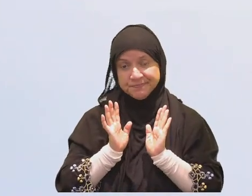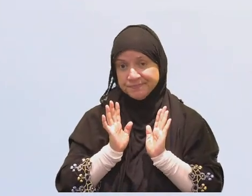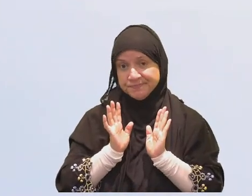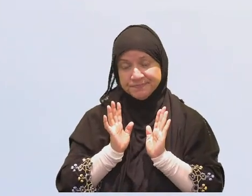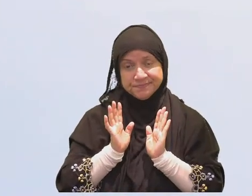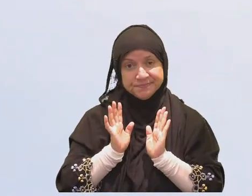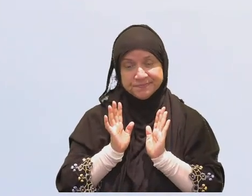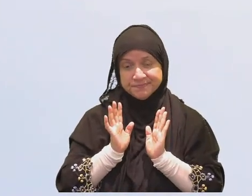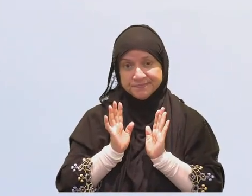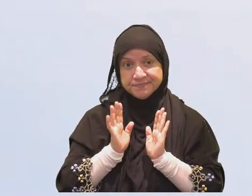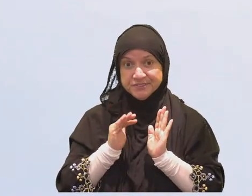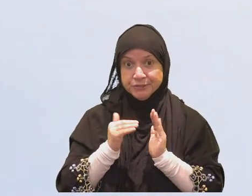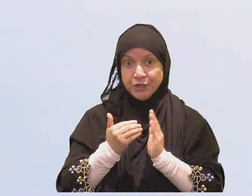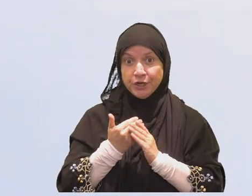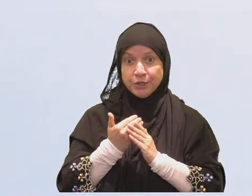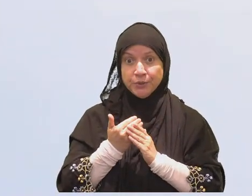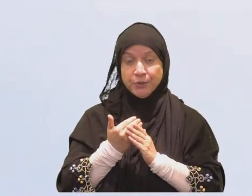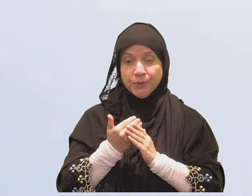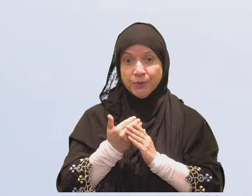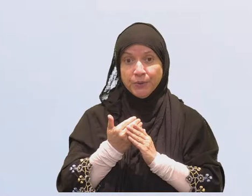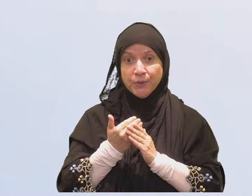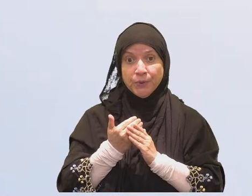The list keeps growing.